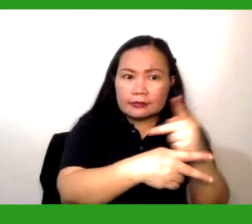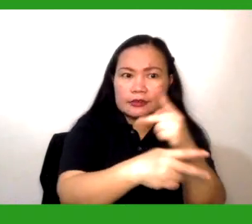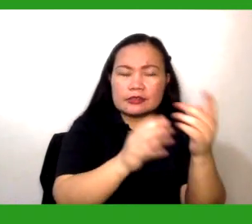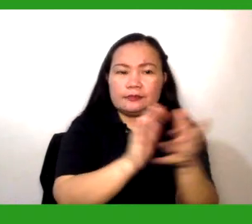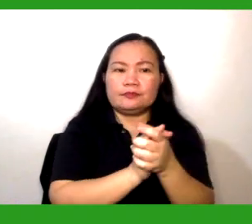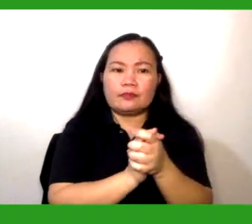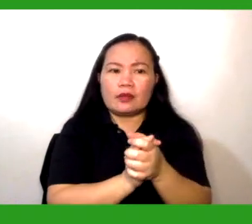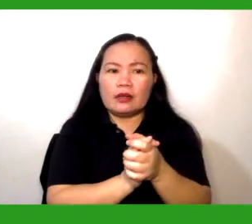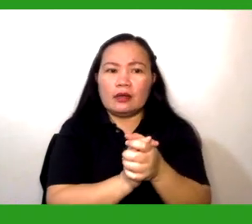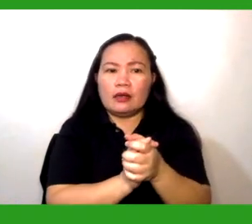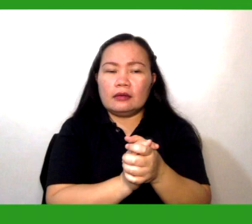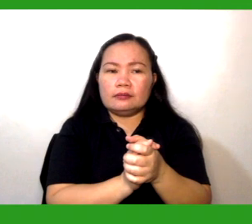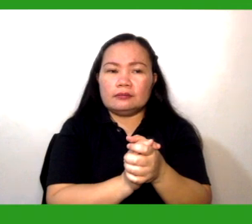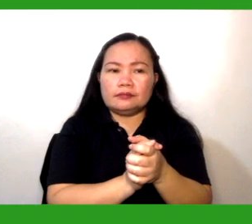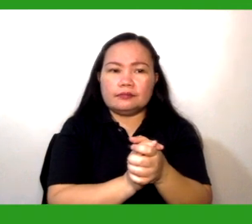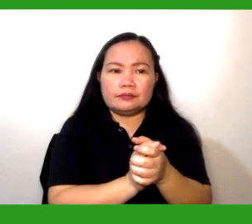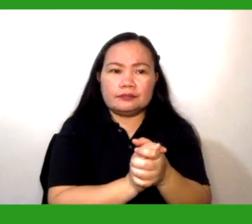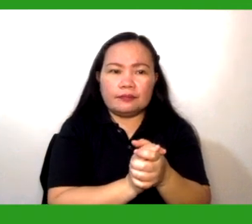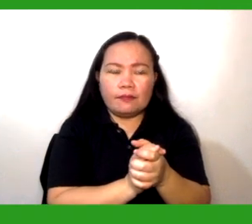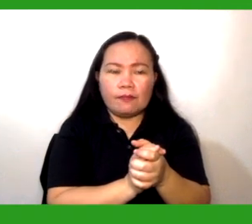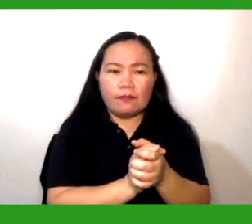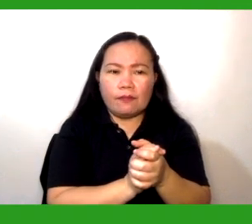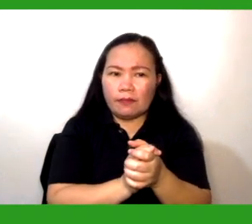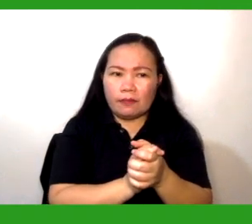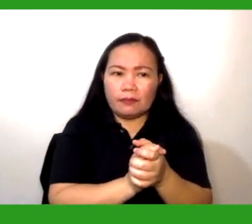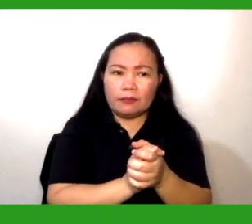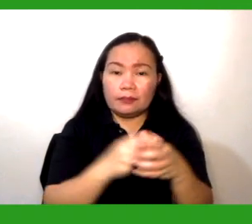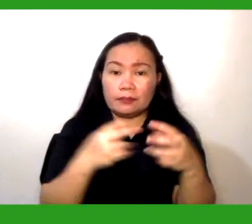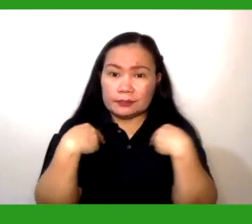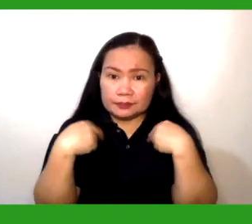have two ways in solving this